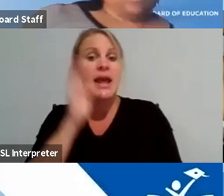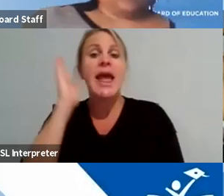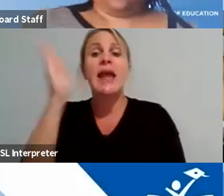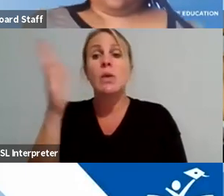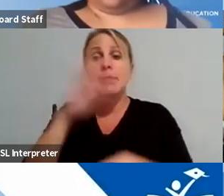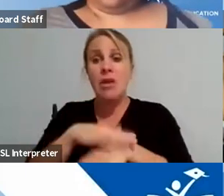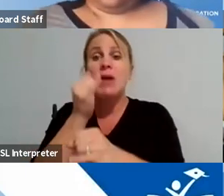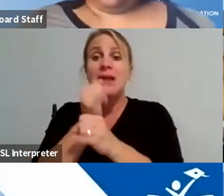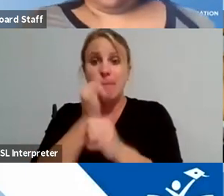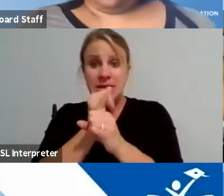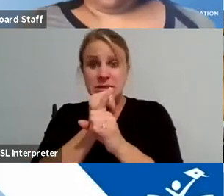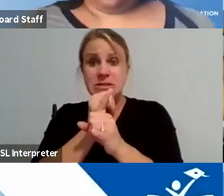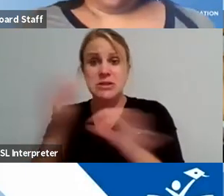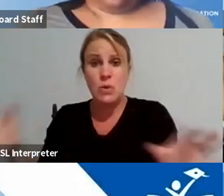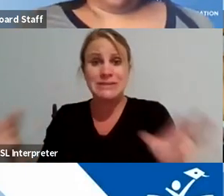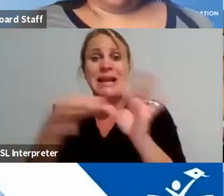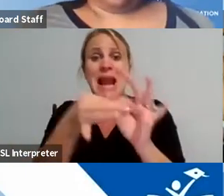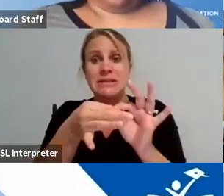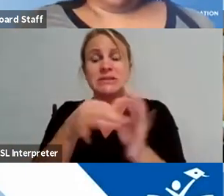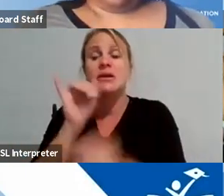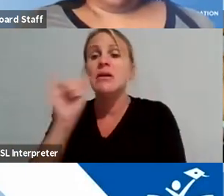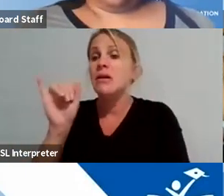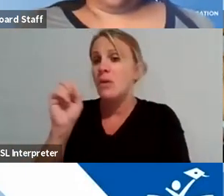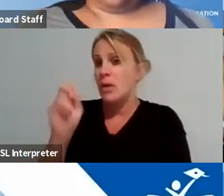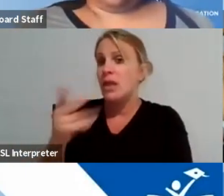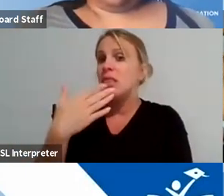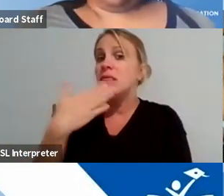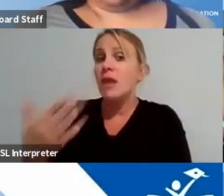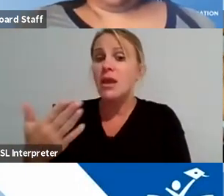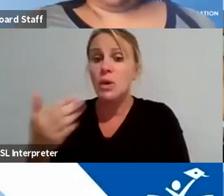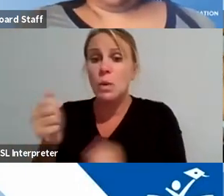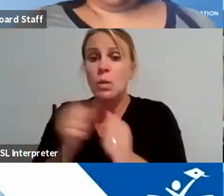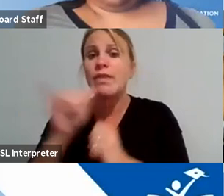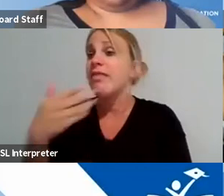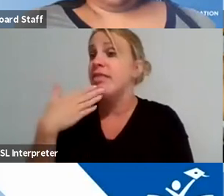campus, so great. It's connected to the building. Okay, thank you. With